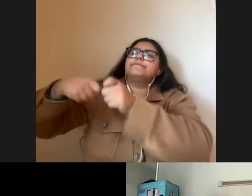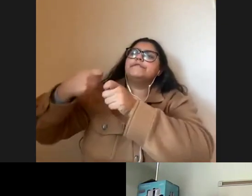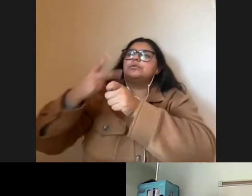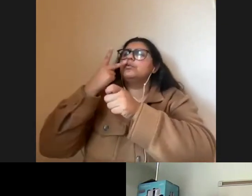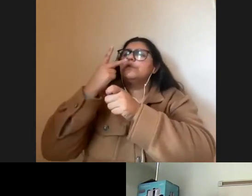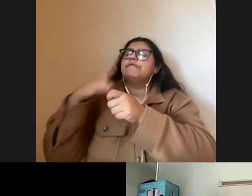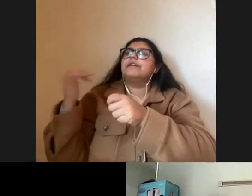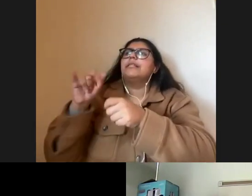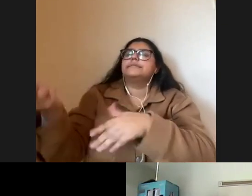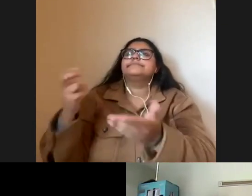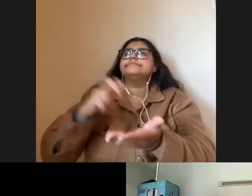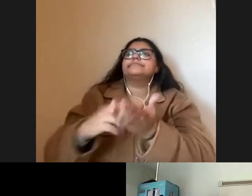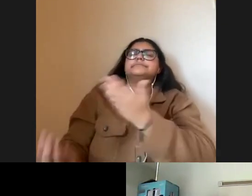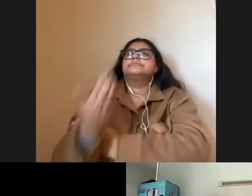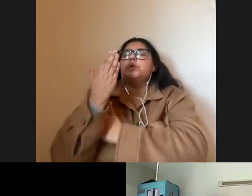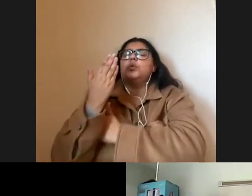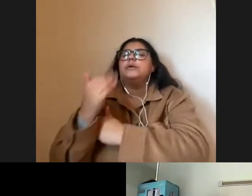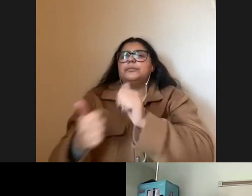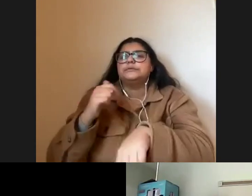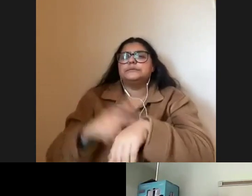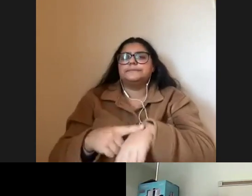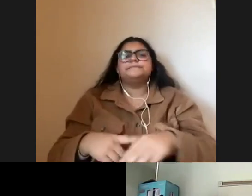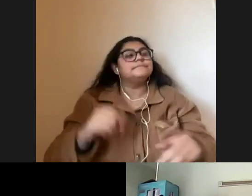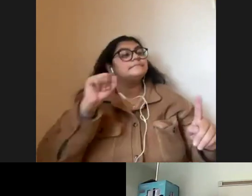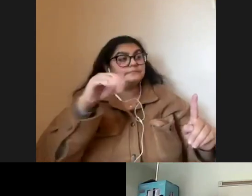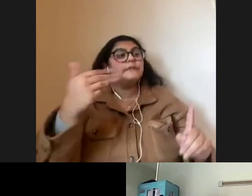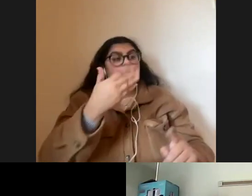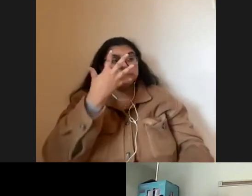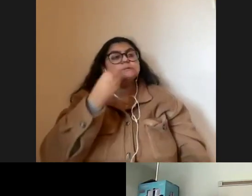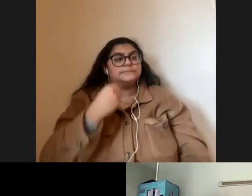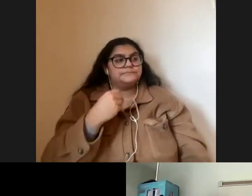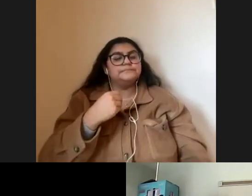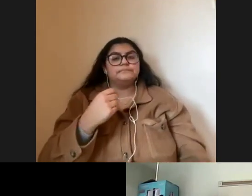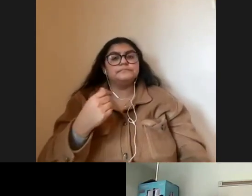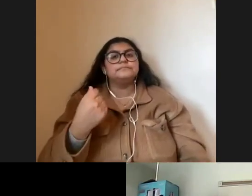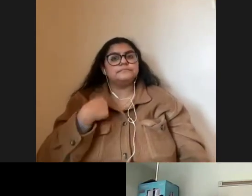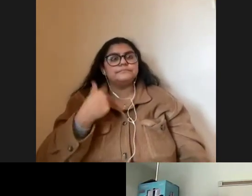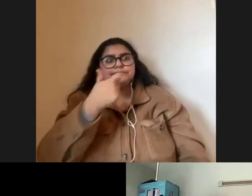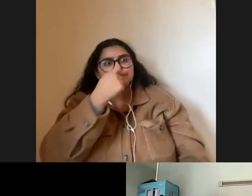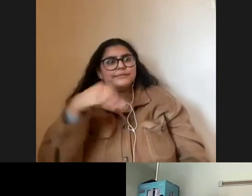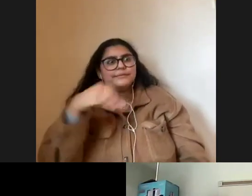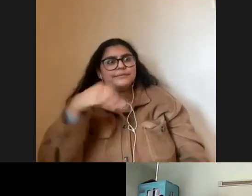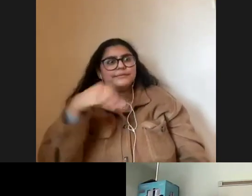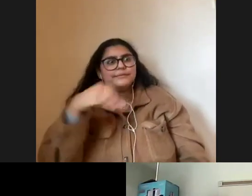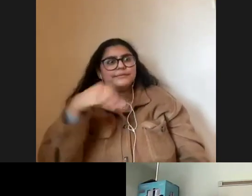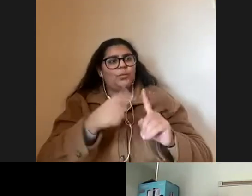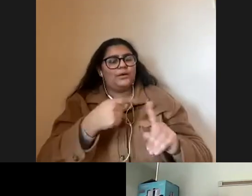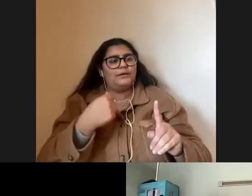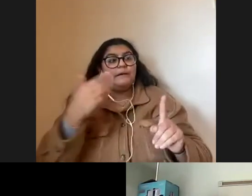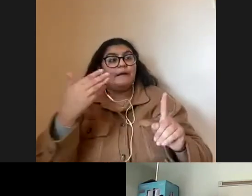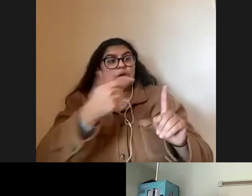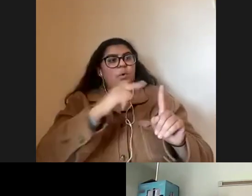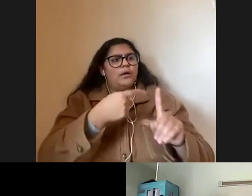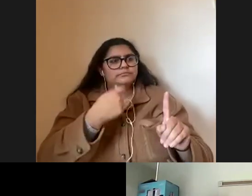in the morning. Yeah, fishes do sleep. That was actually one of the things that got me into fish was when I realized they could sleep. Because I had these pet fish